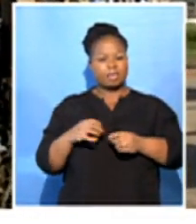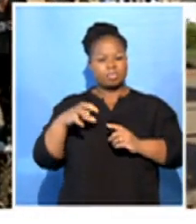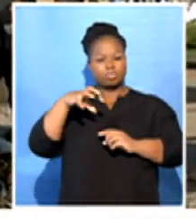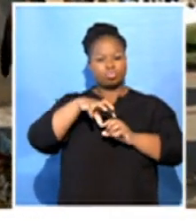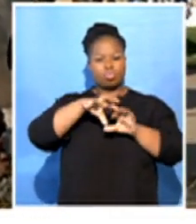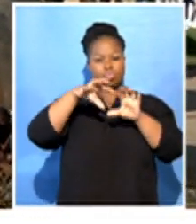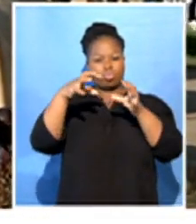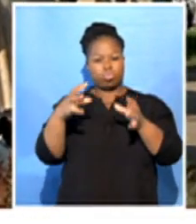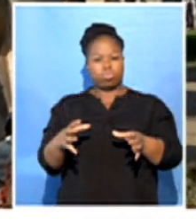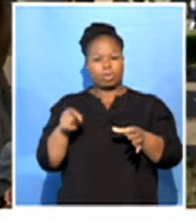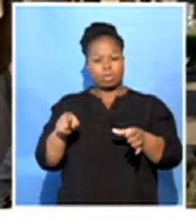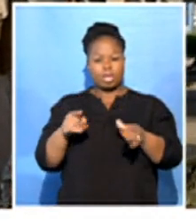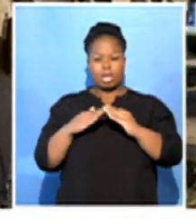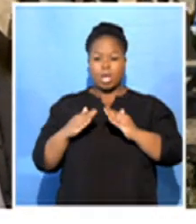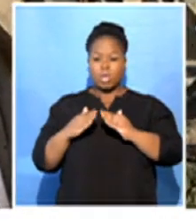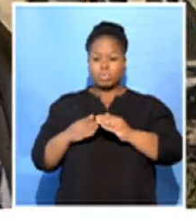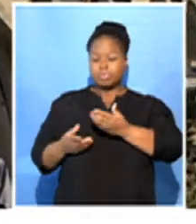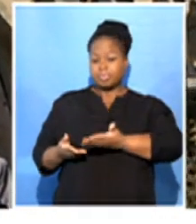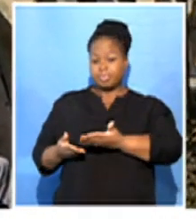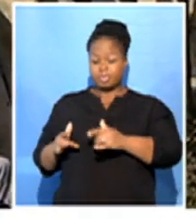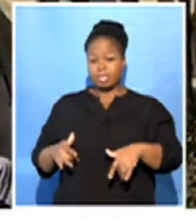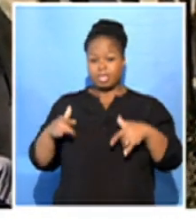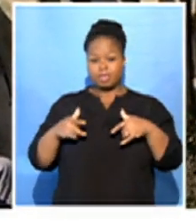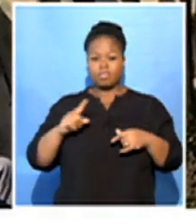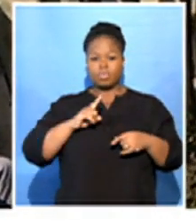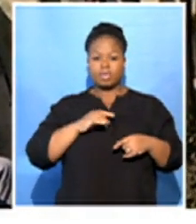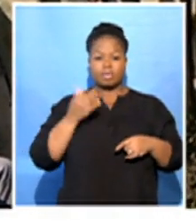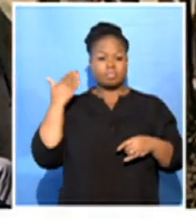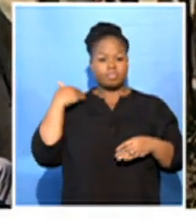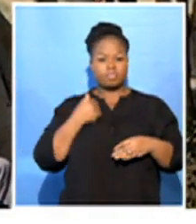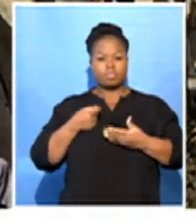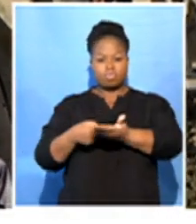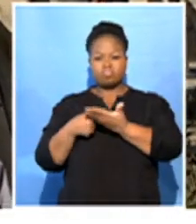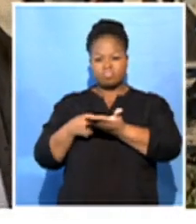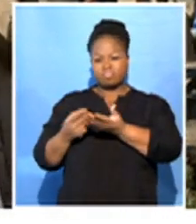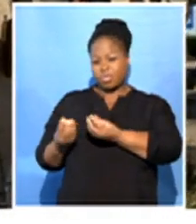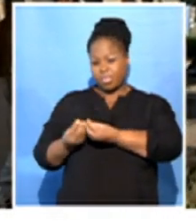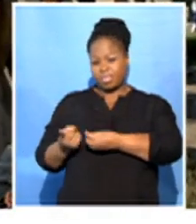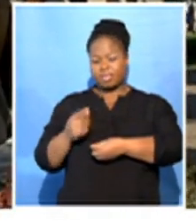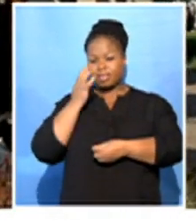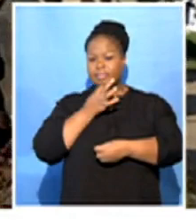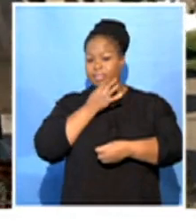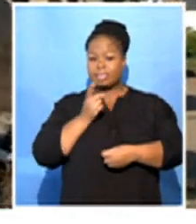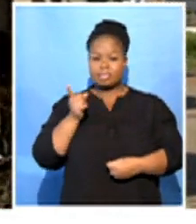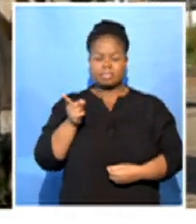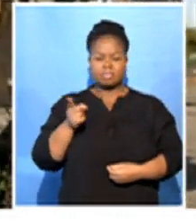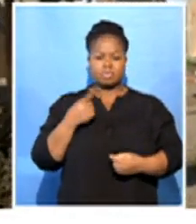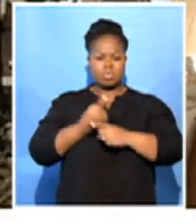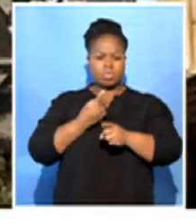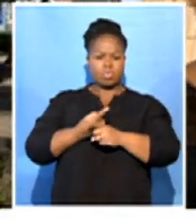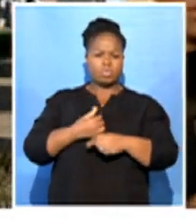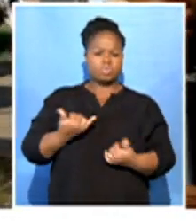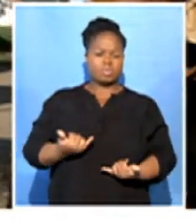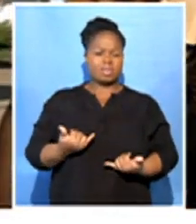spaceship rondavels that they live in. They were saying when we were talking to them, Desiree, that this has stripped